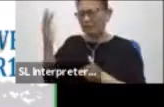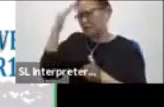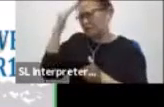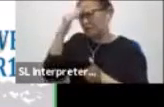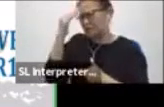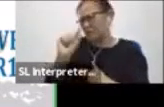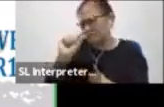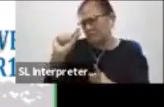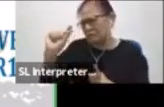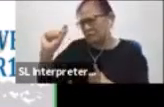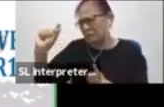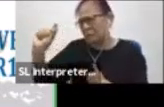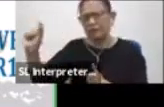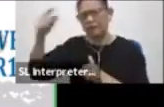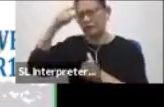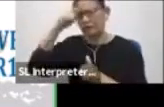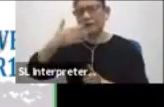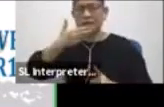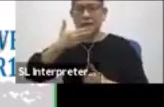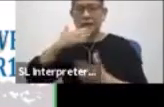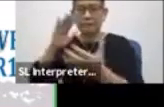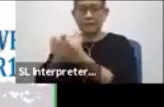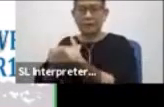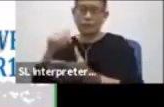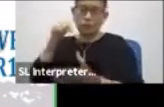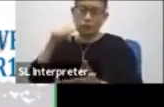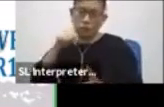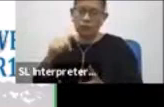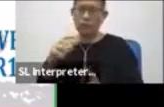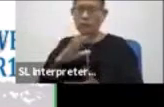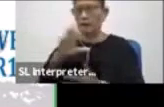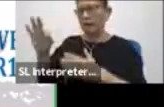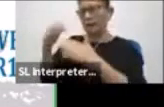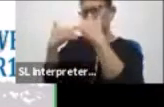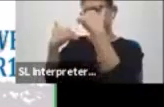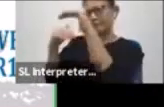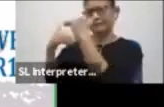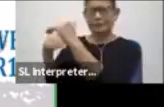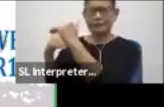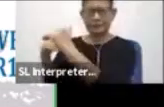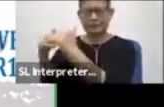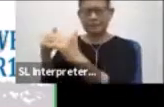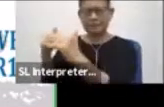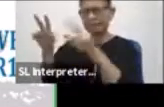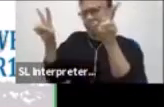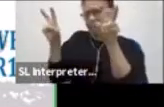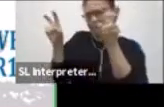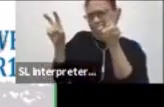about the life of young married women, and the literature is also very limited on these issues.